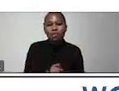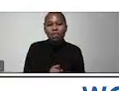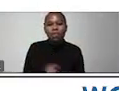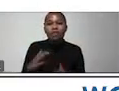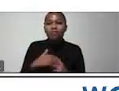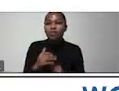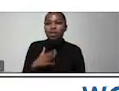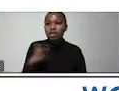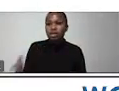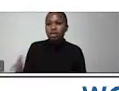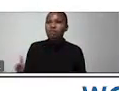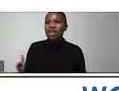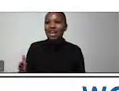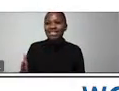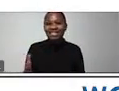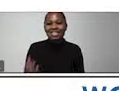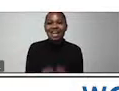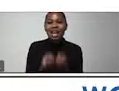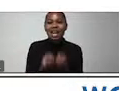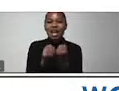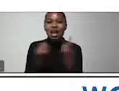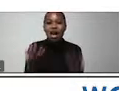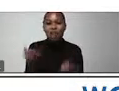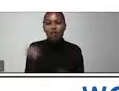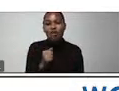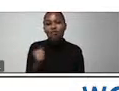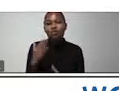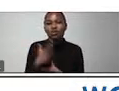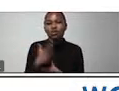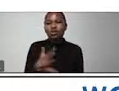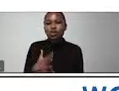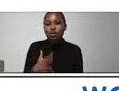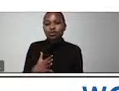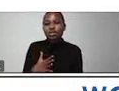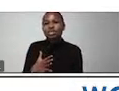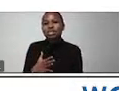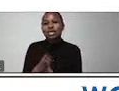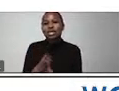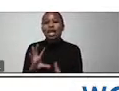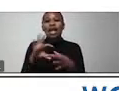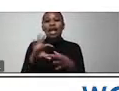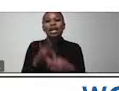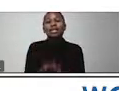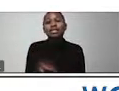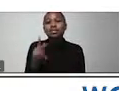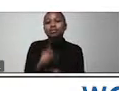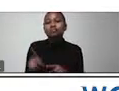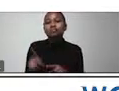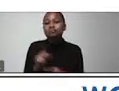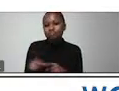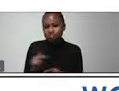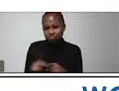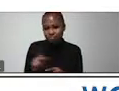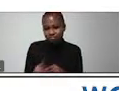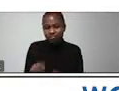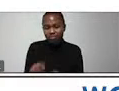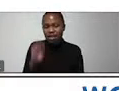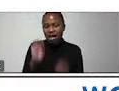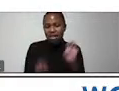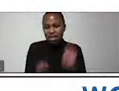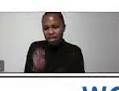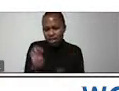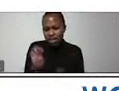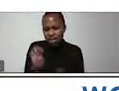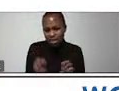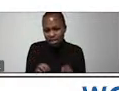actually the number of jobs that are linked to the products that are actually assessed in here and that are actually exported